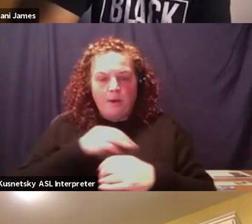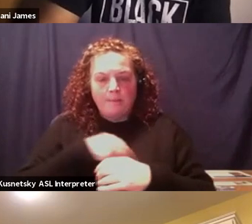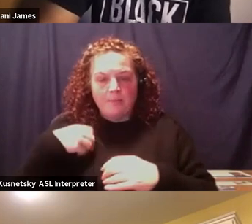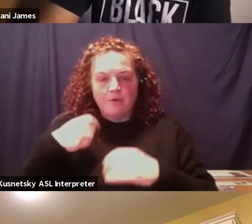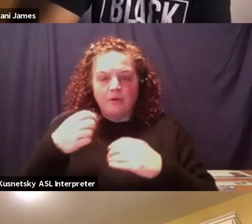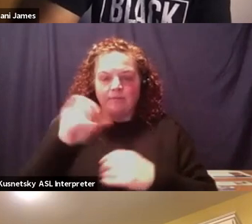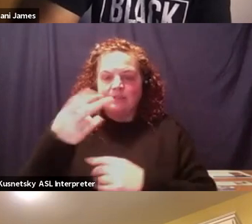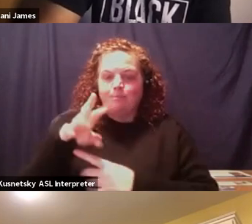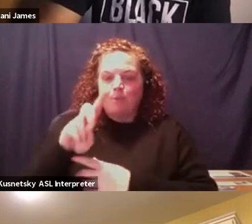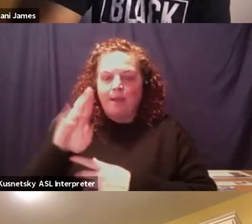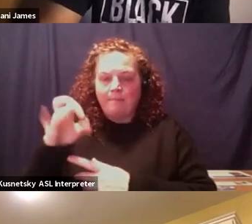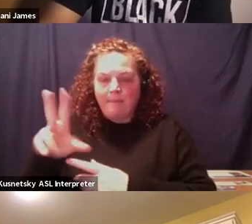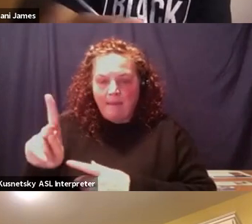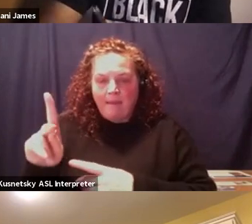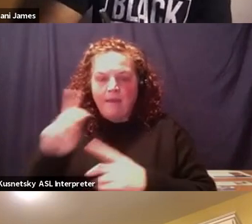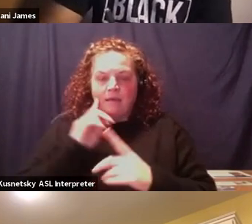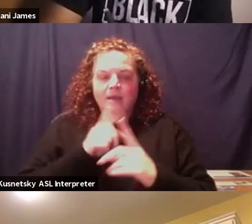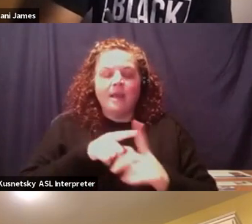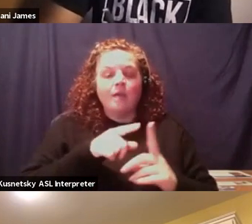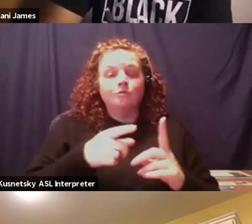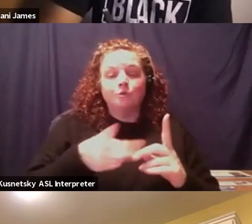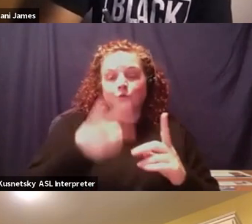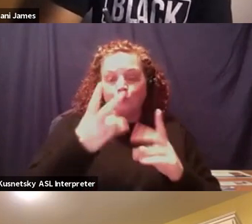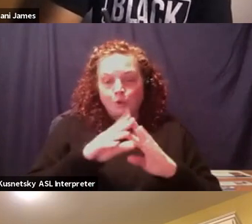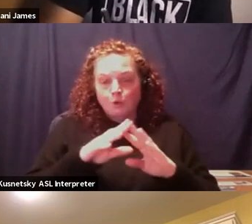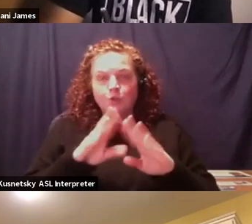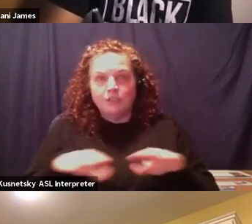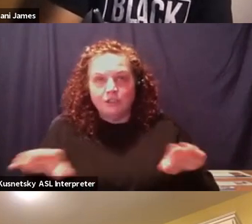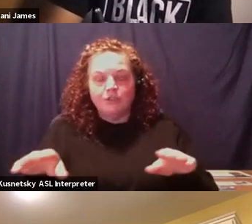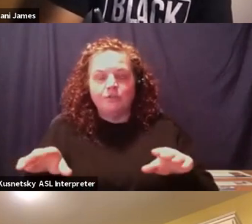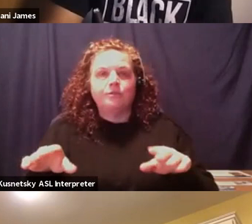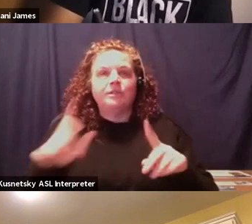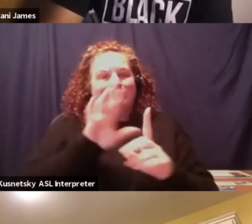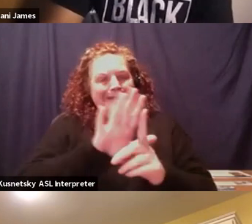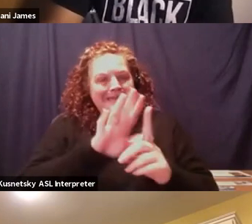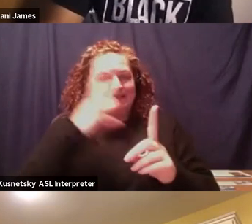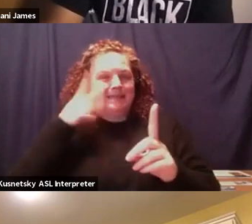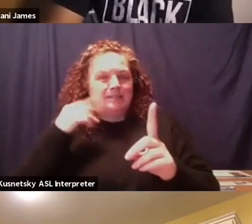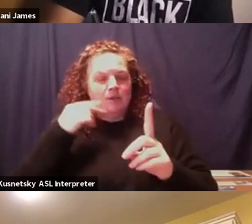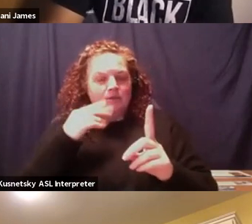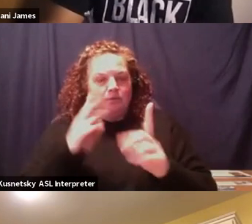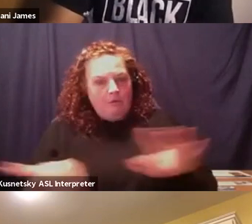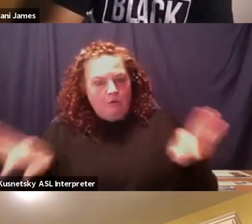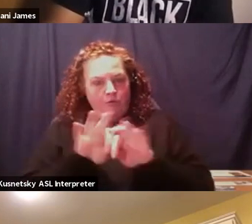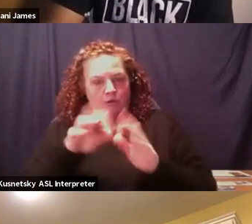with IEPs, one autistic and two with ADHD. His personal experience of the critical role